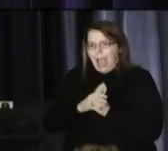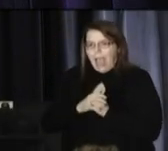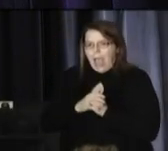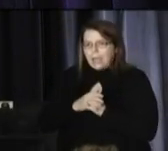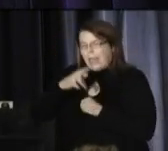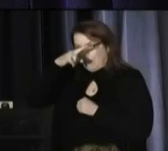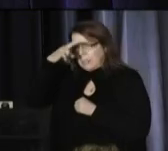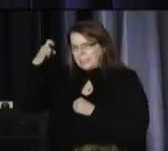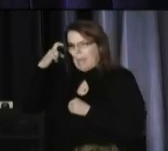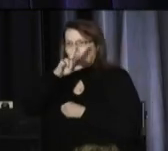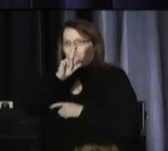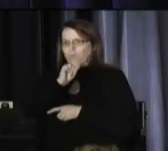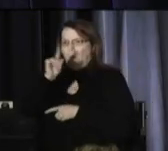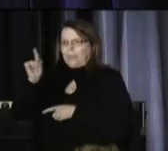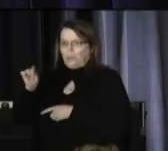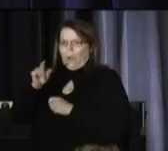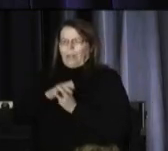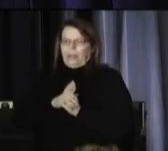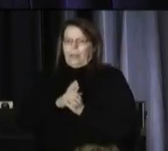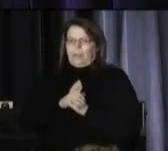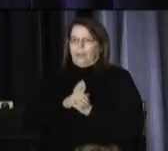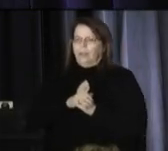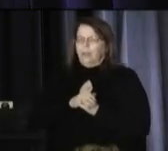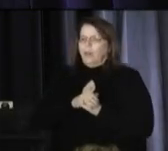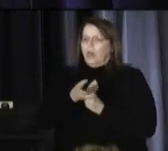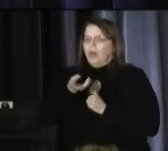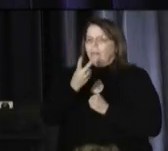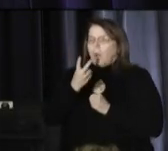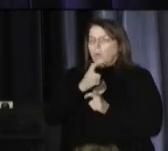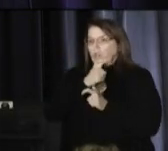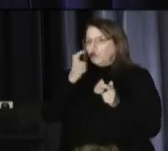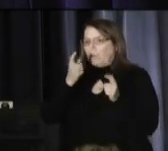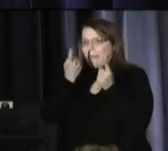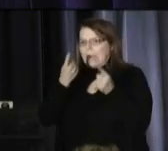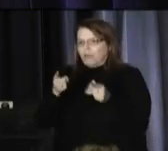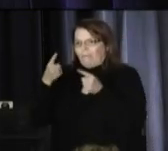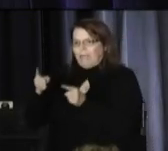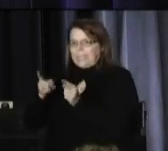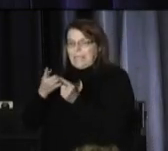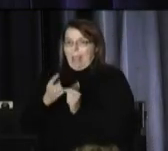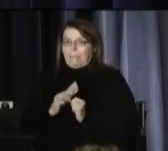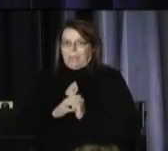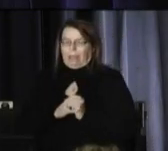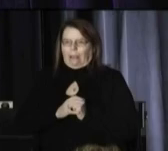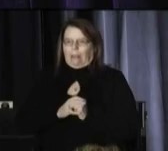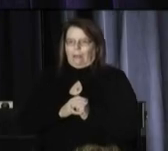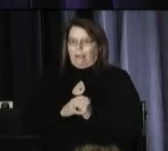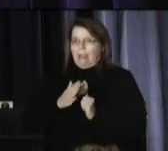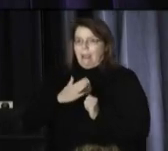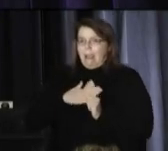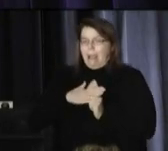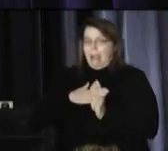of 2020 that there were two major events happening in my